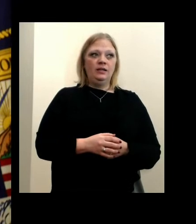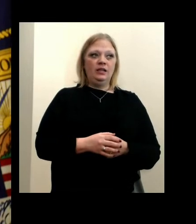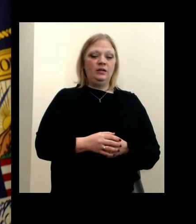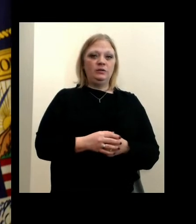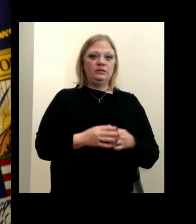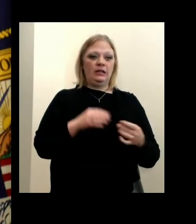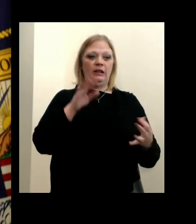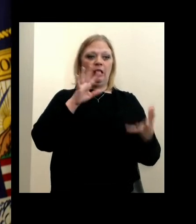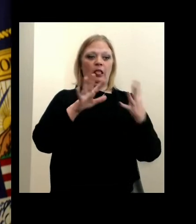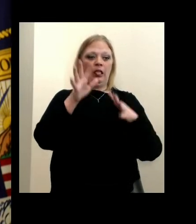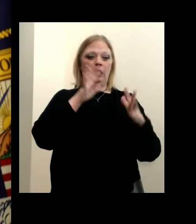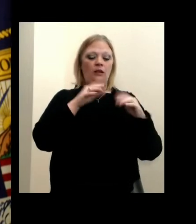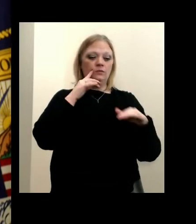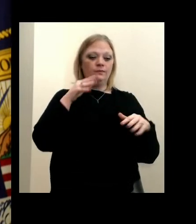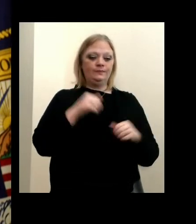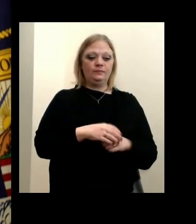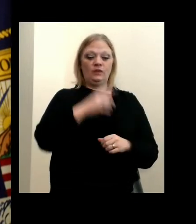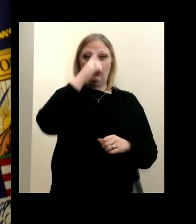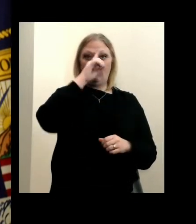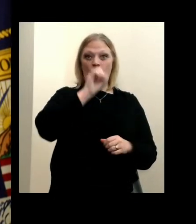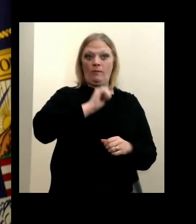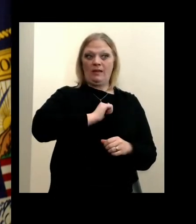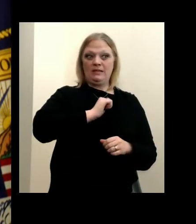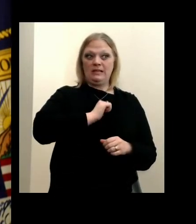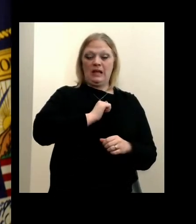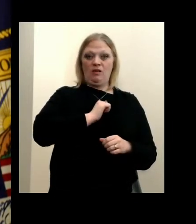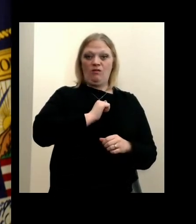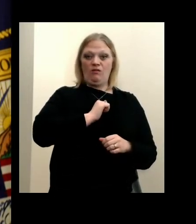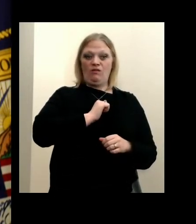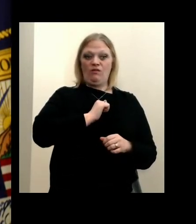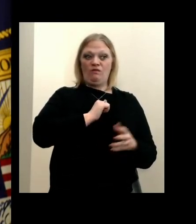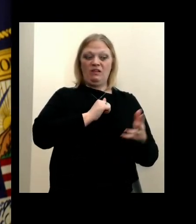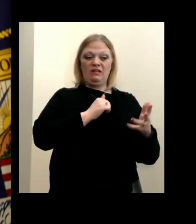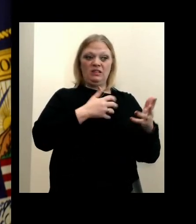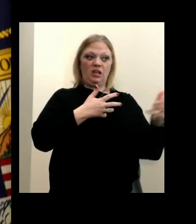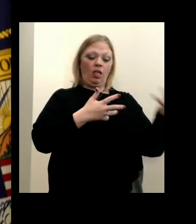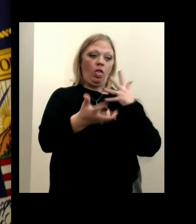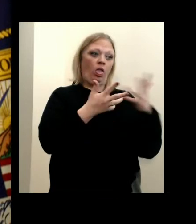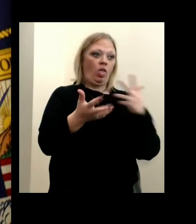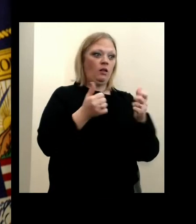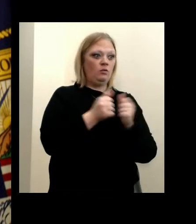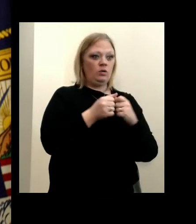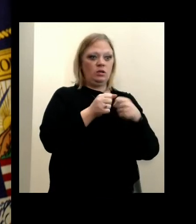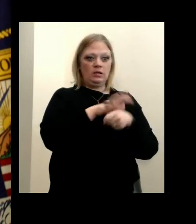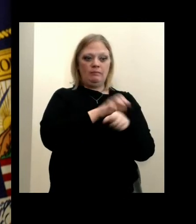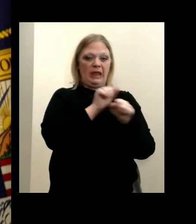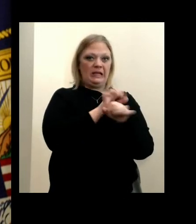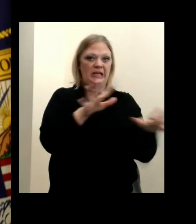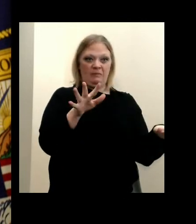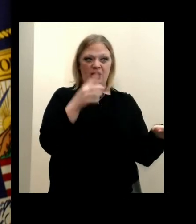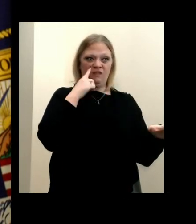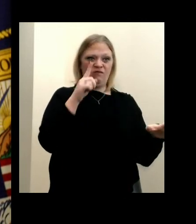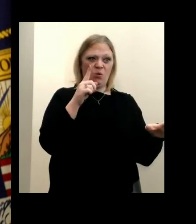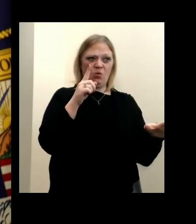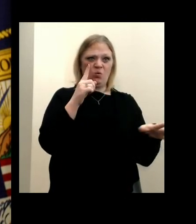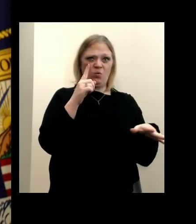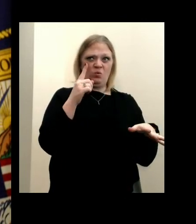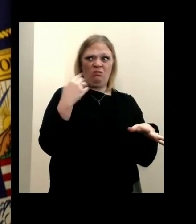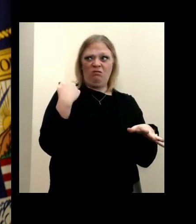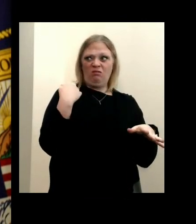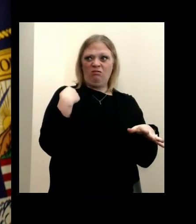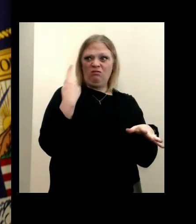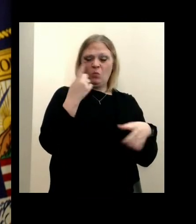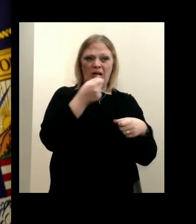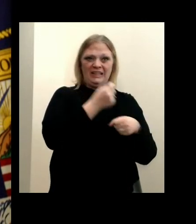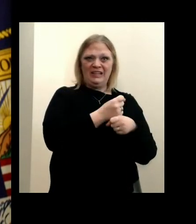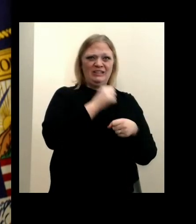For myself, it is not, at this point of dealing with the pandemic for nearly a year now, it's not so much excitement,